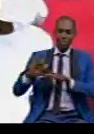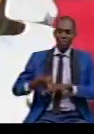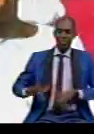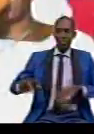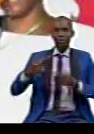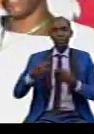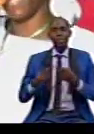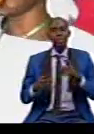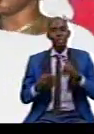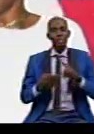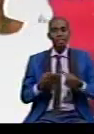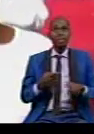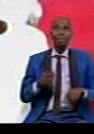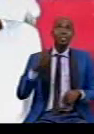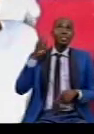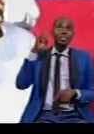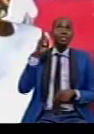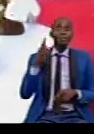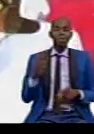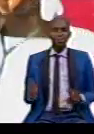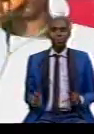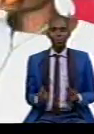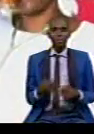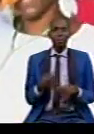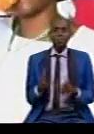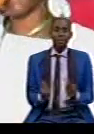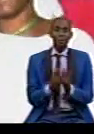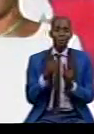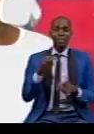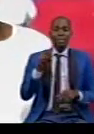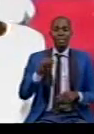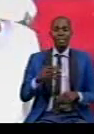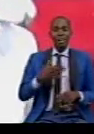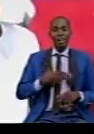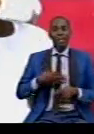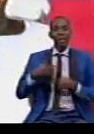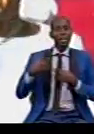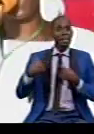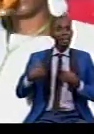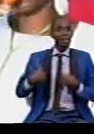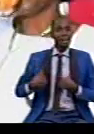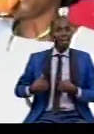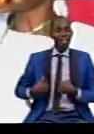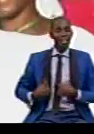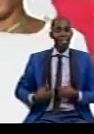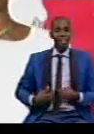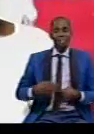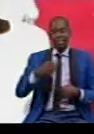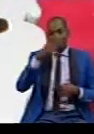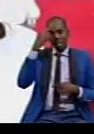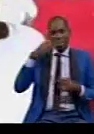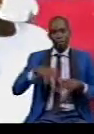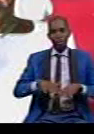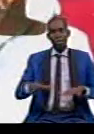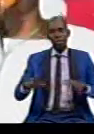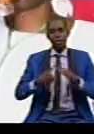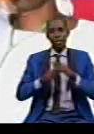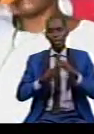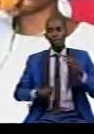Lord, confirm your power, your promise. Confirm